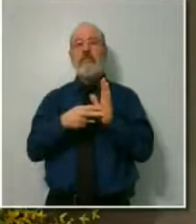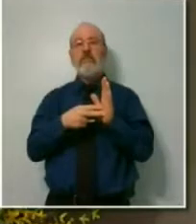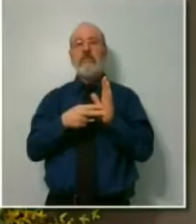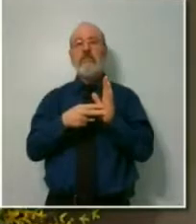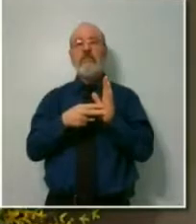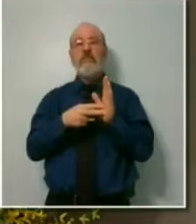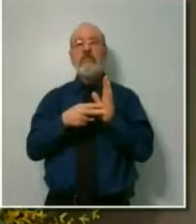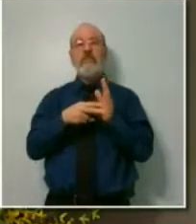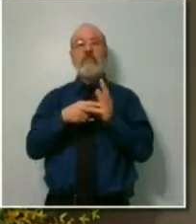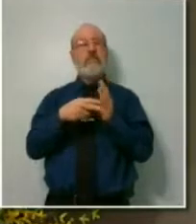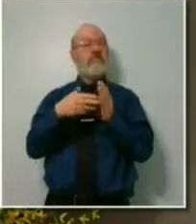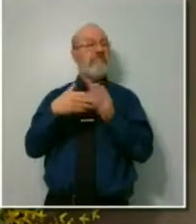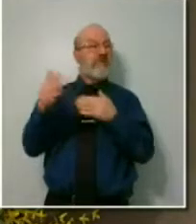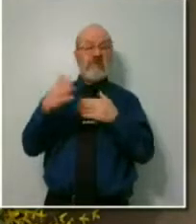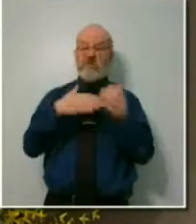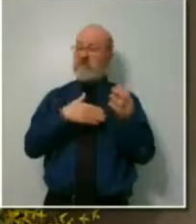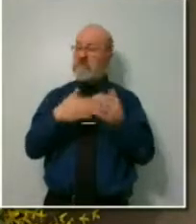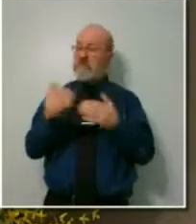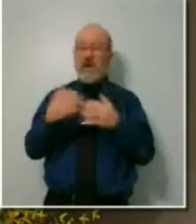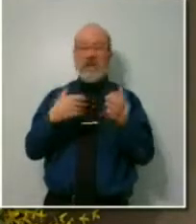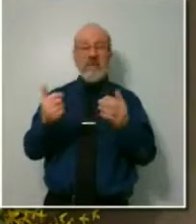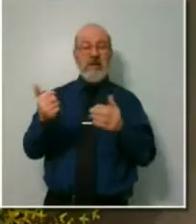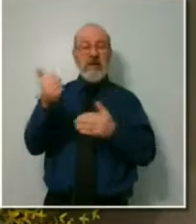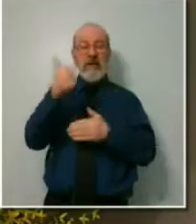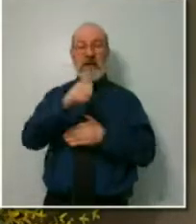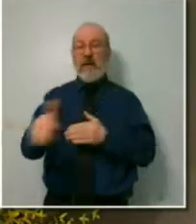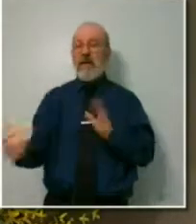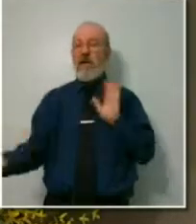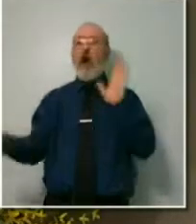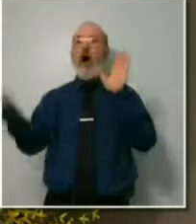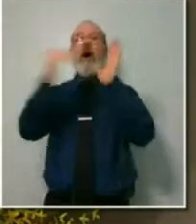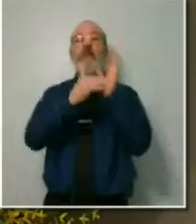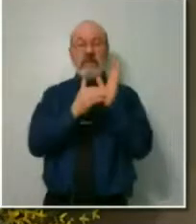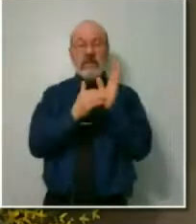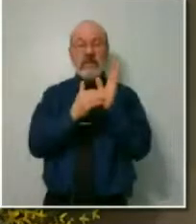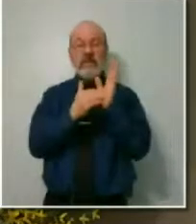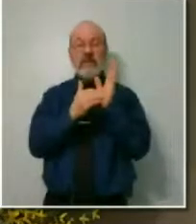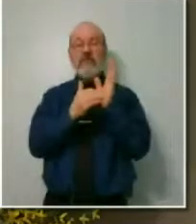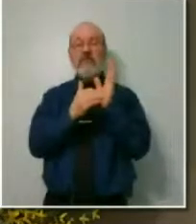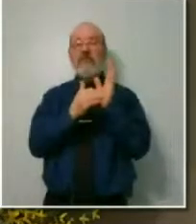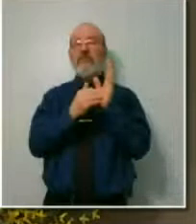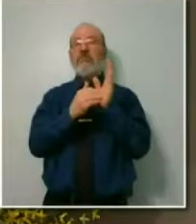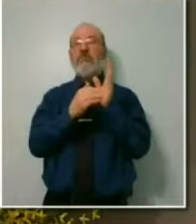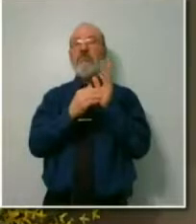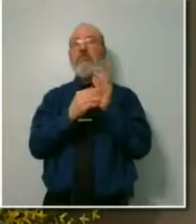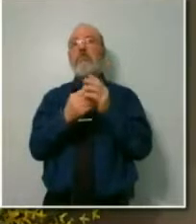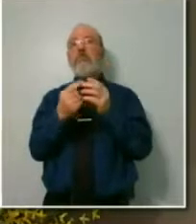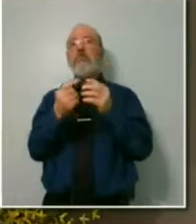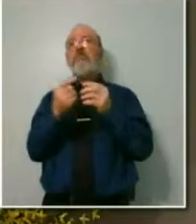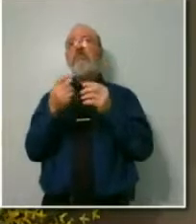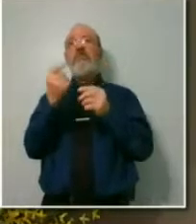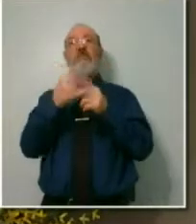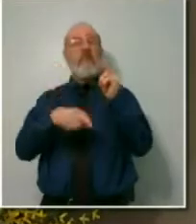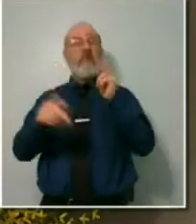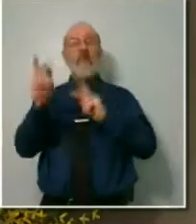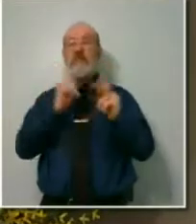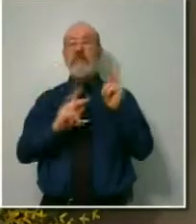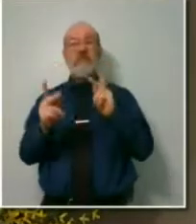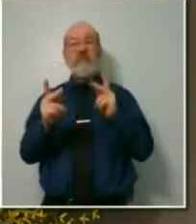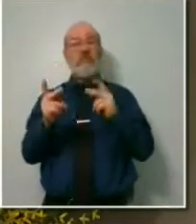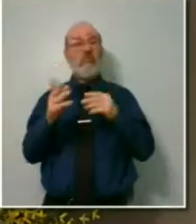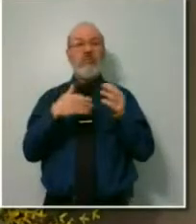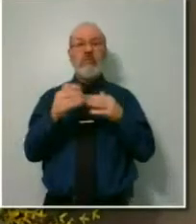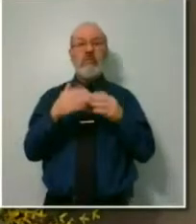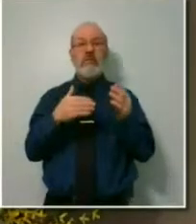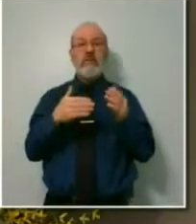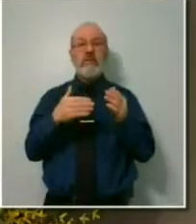regardless of any oppositions or objections from man, whether it be a saved man